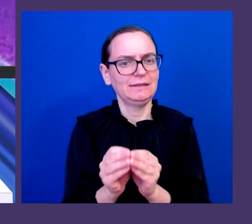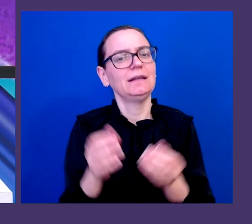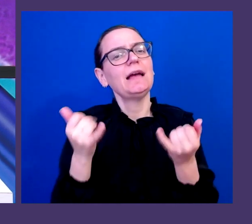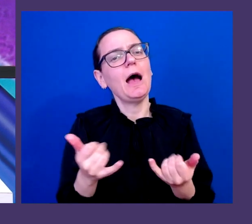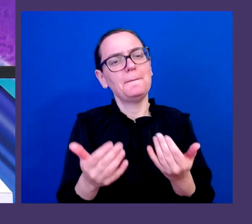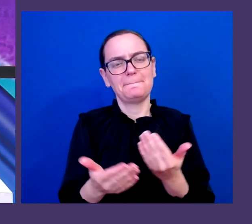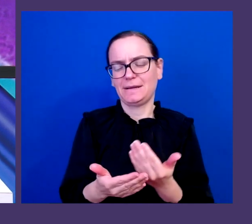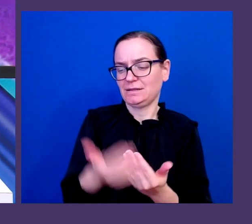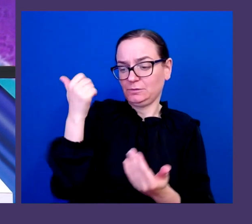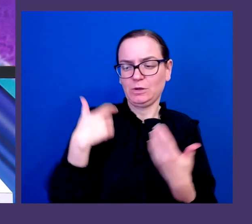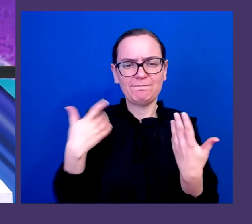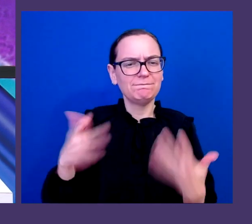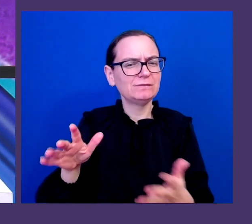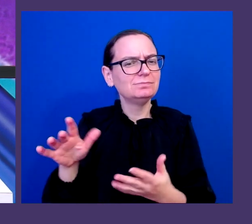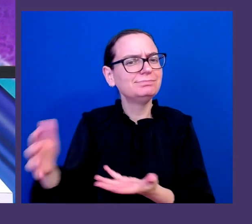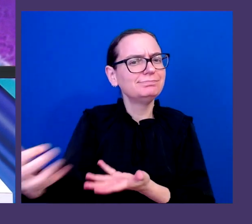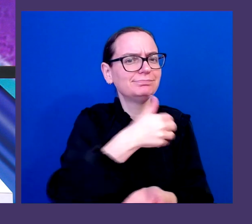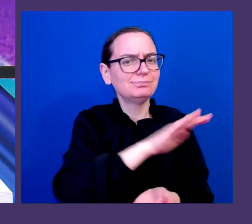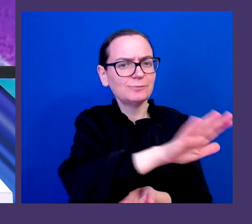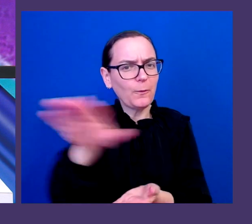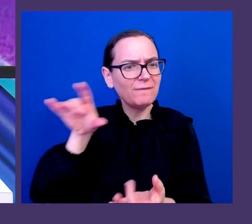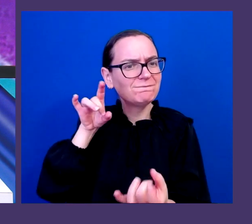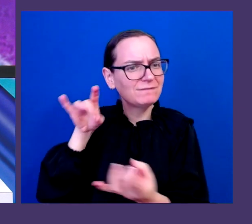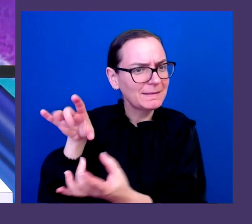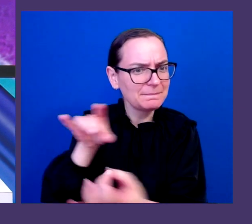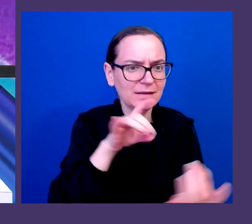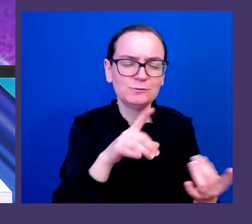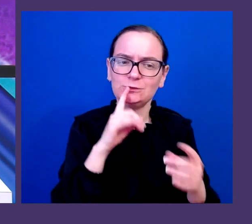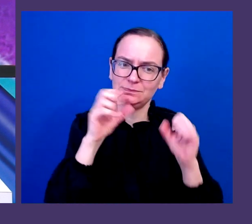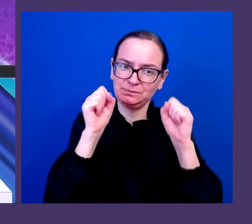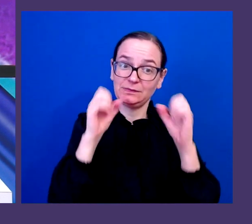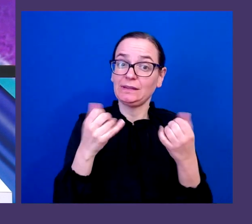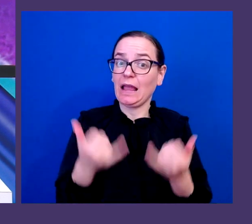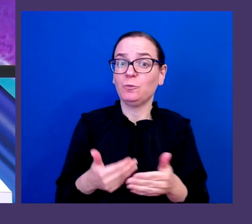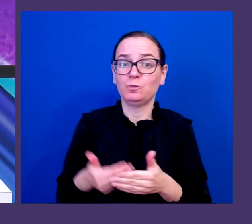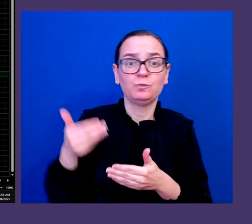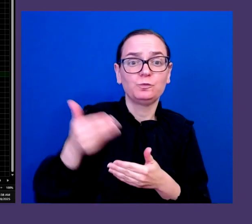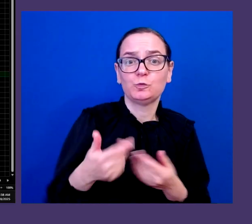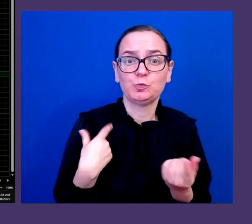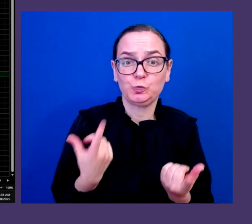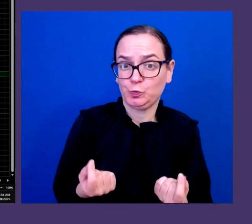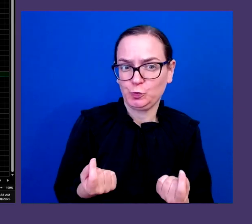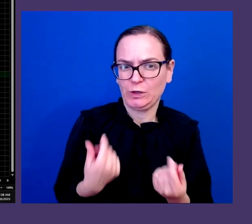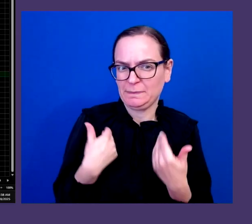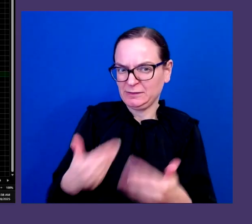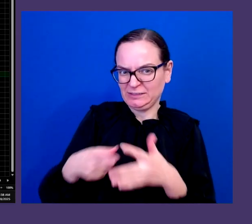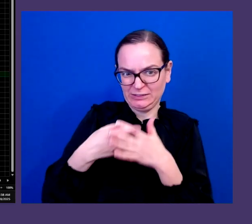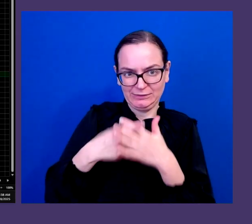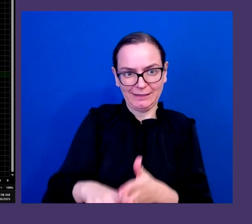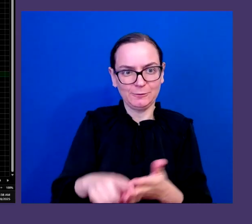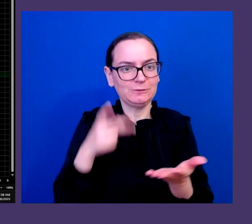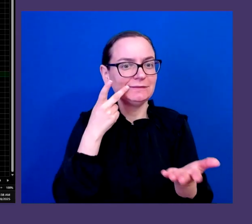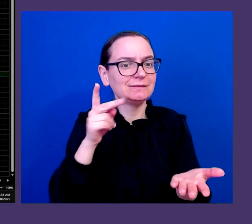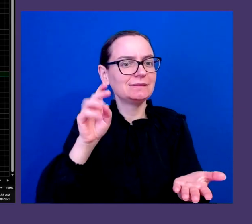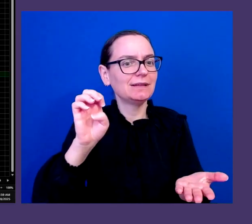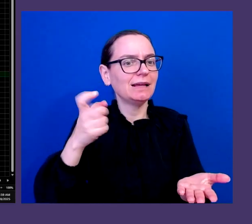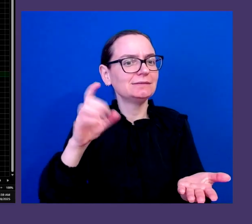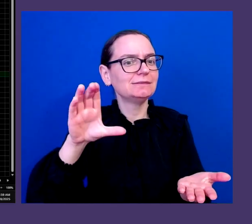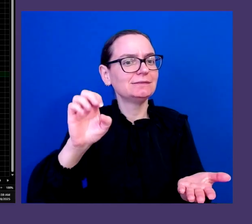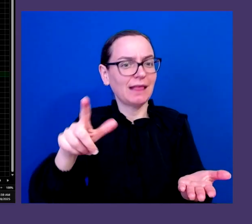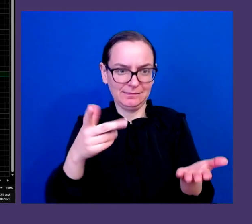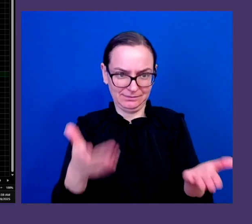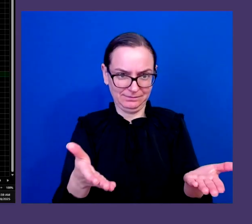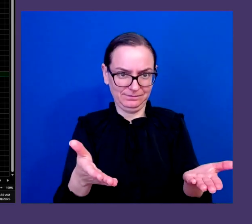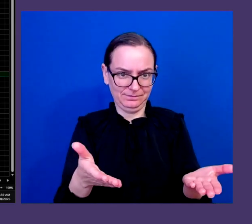next up, what I'm going to do here, I'm going to jump in. We have Excel up. What I've got done, I've got 2 features